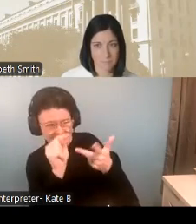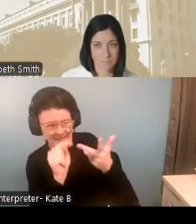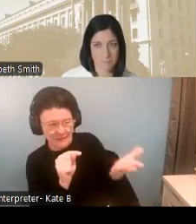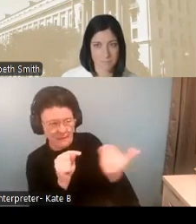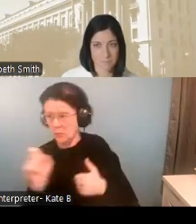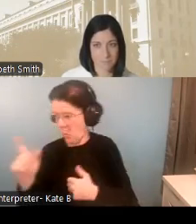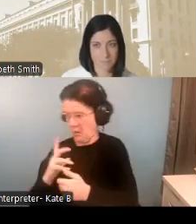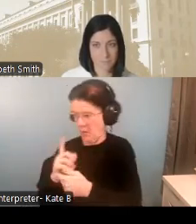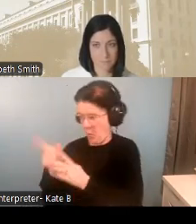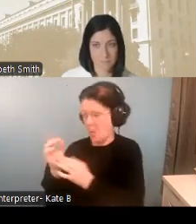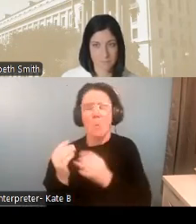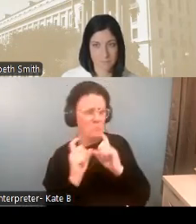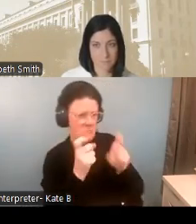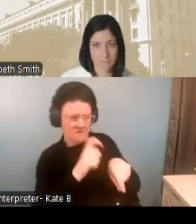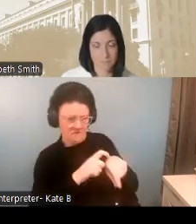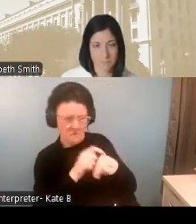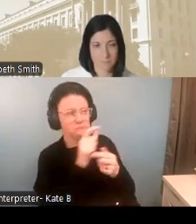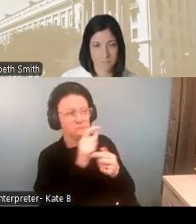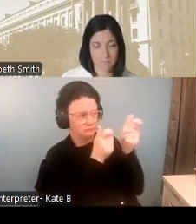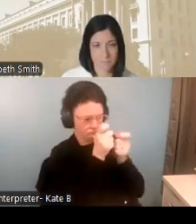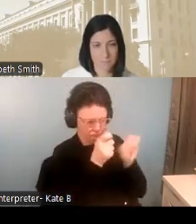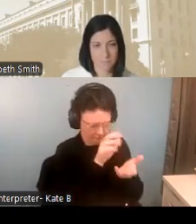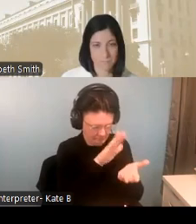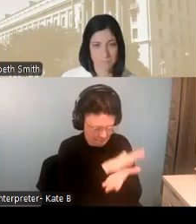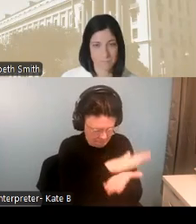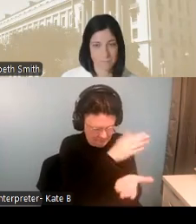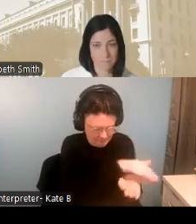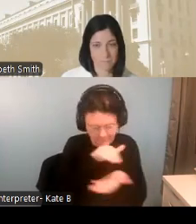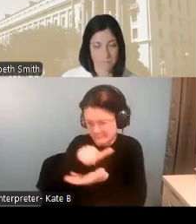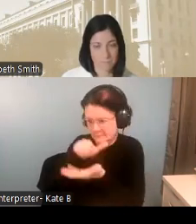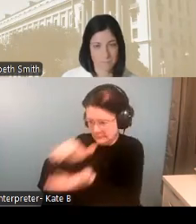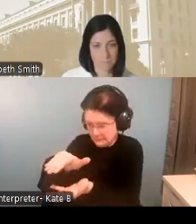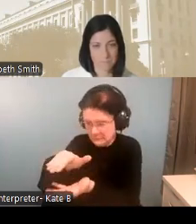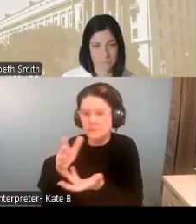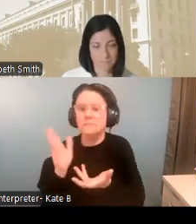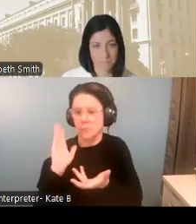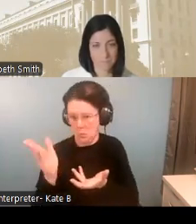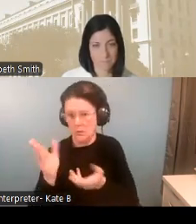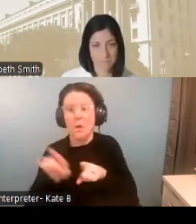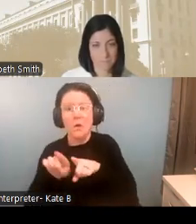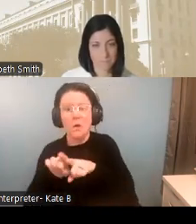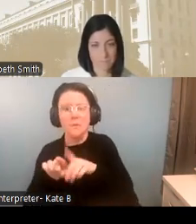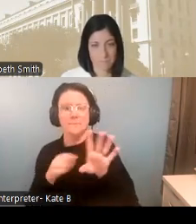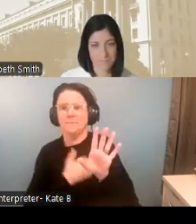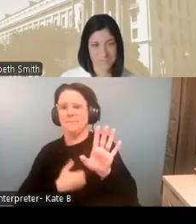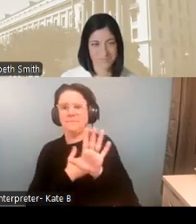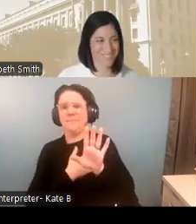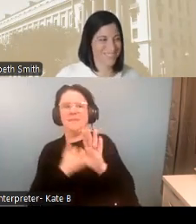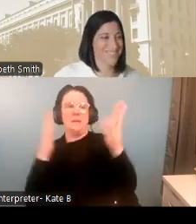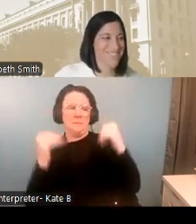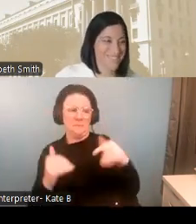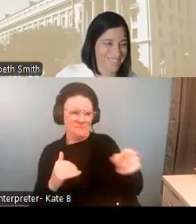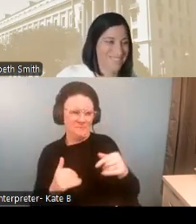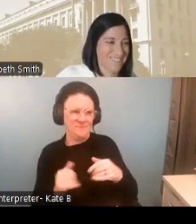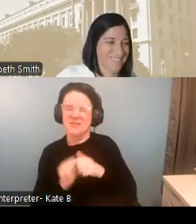supporting documentation they may need. And depending on the program, the team will also, I'm sorry, Elizabeth, the next slide,